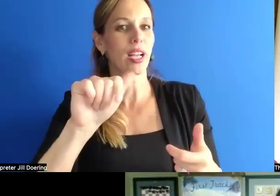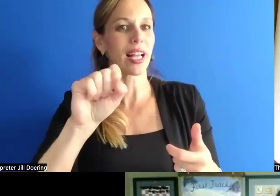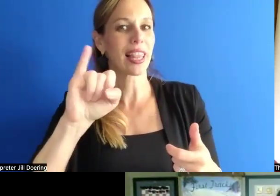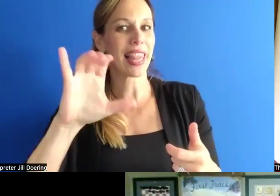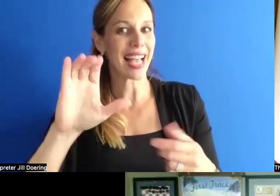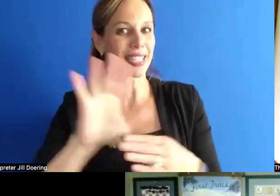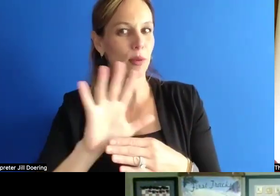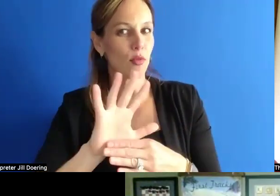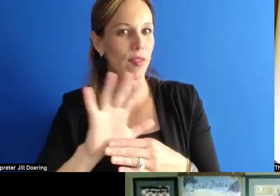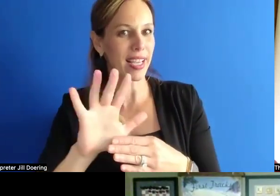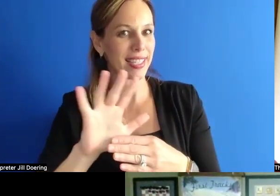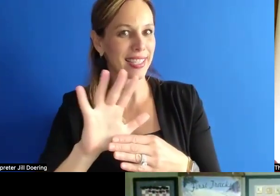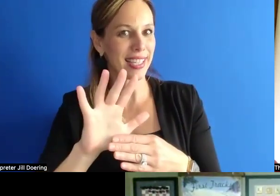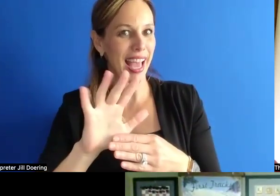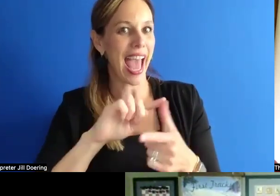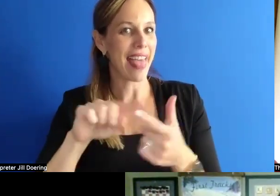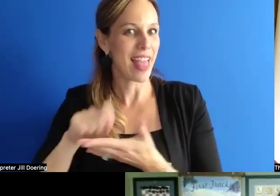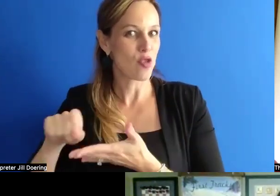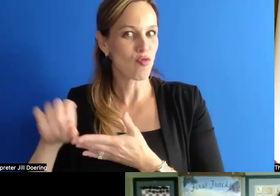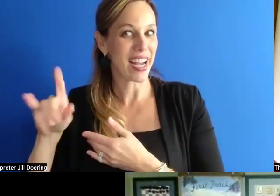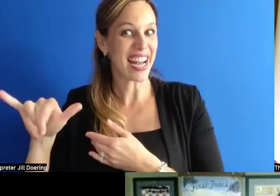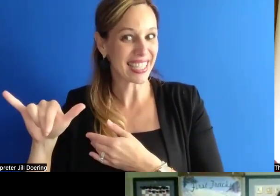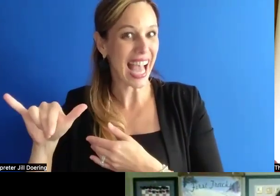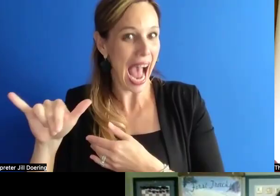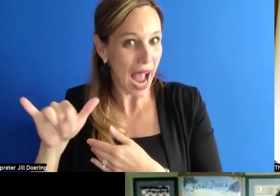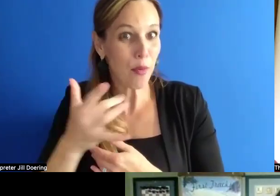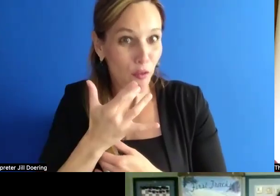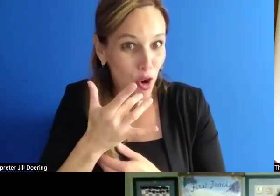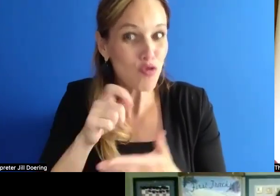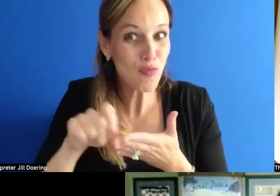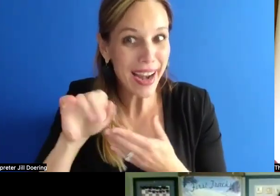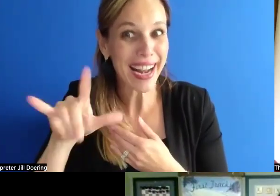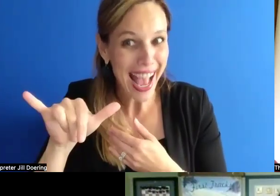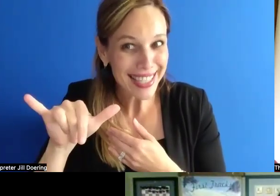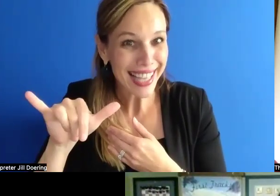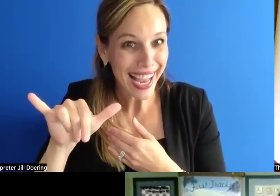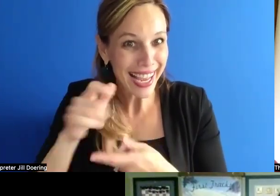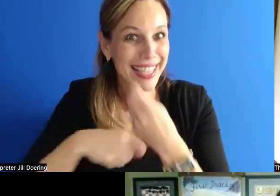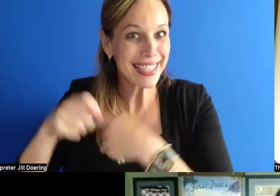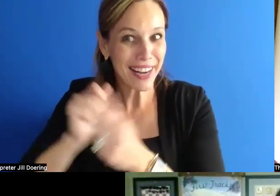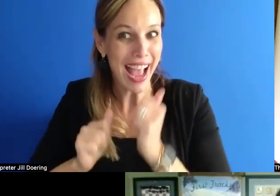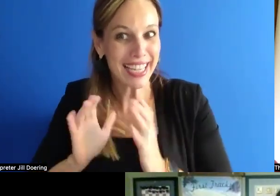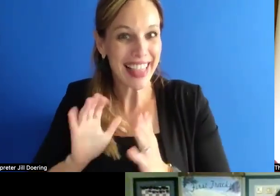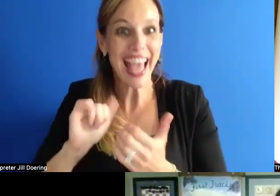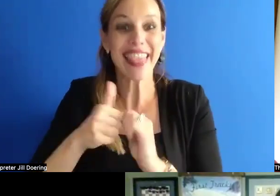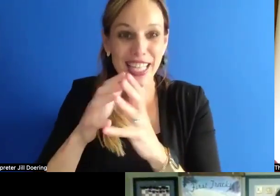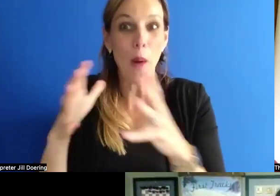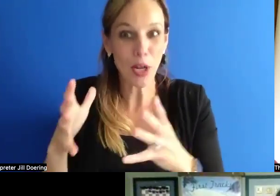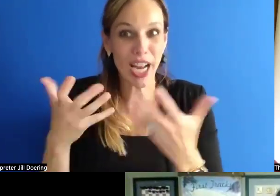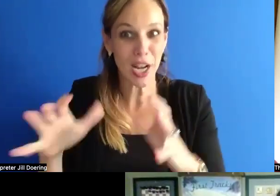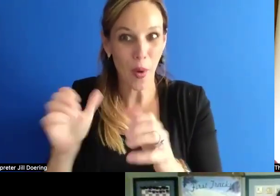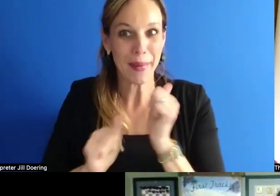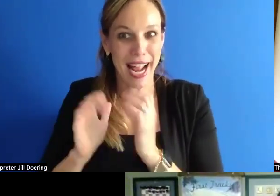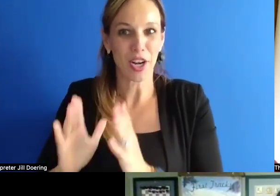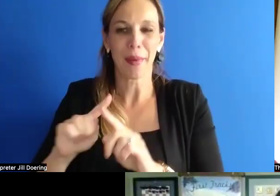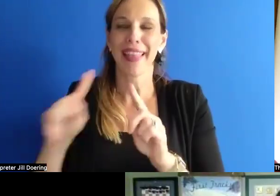So that's how much I did not want to be an actor. But when push came to shove, I was like, I think I could do this.